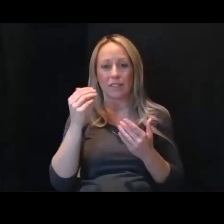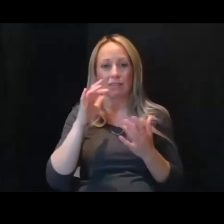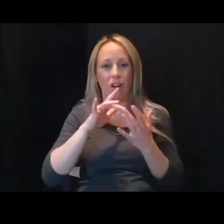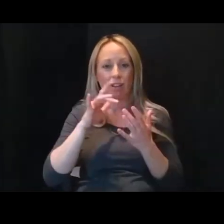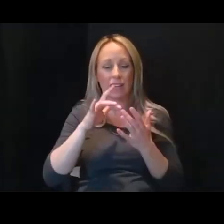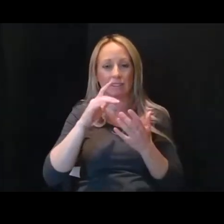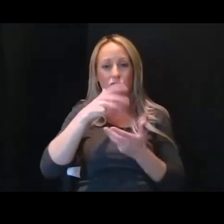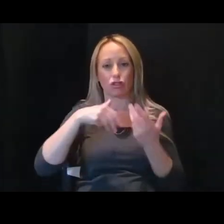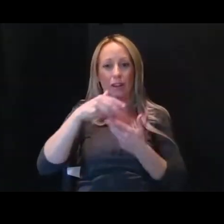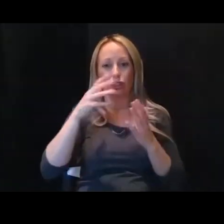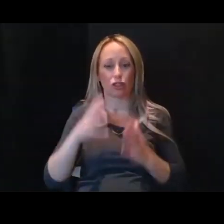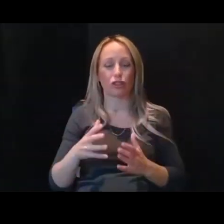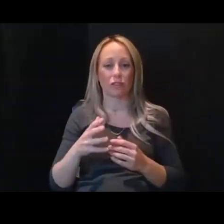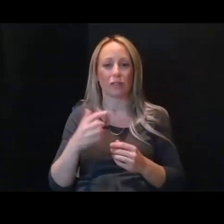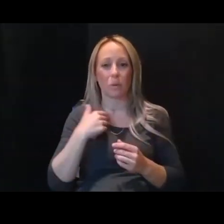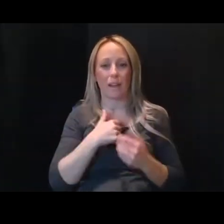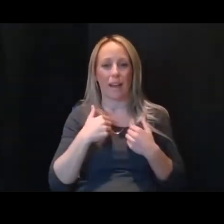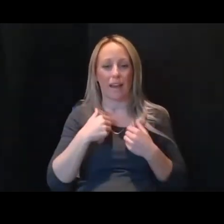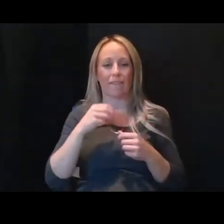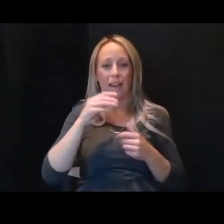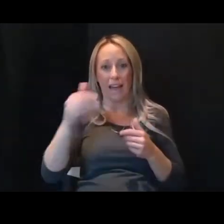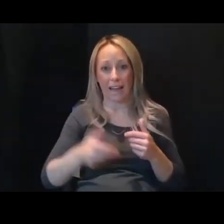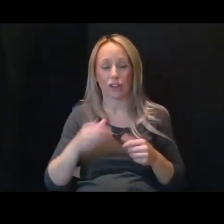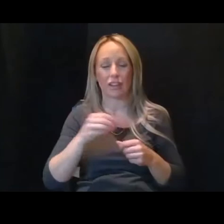we've already hired in Rock Island County.